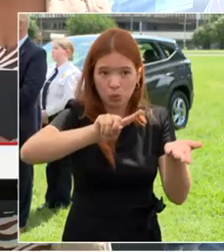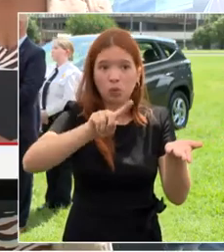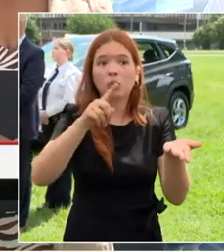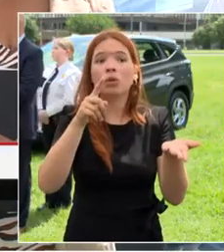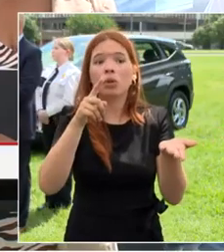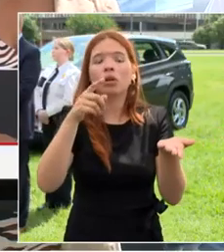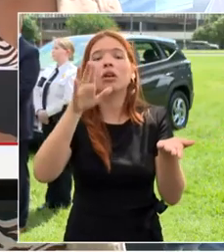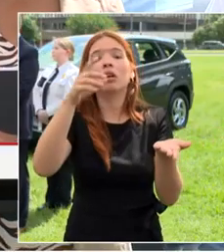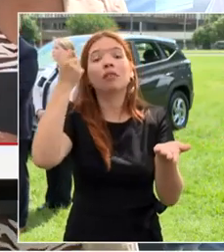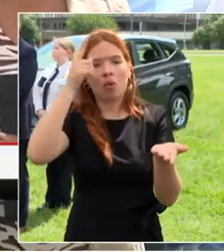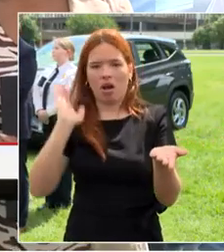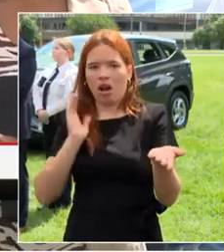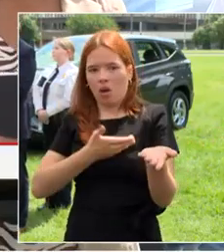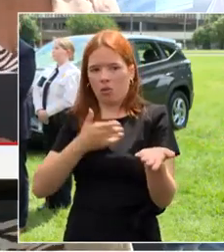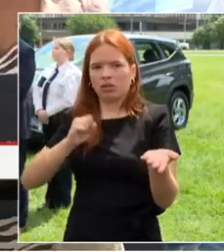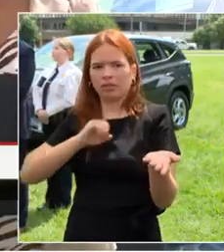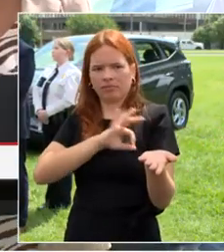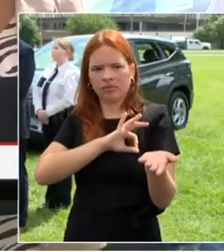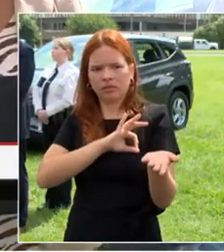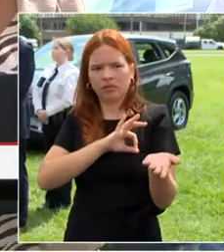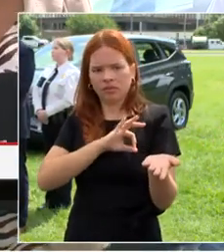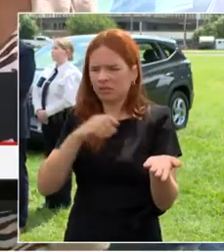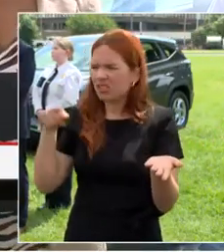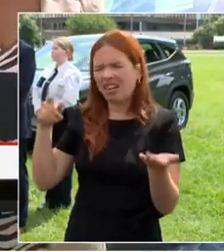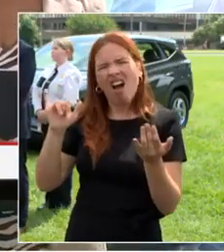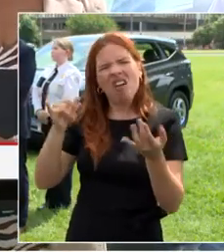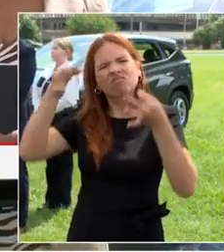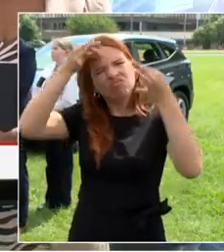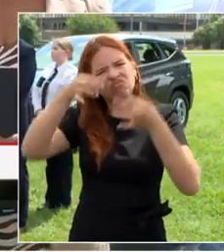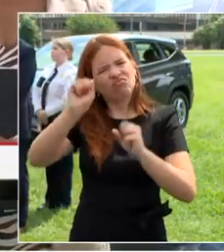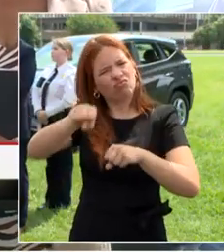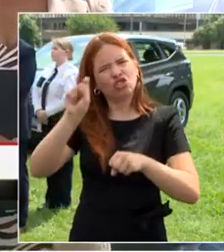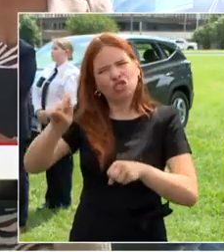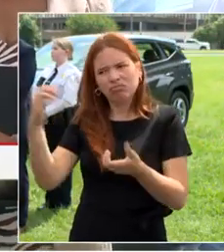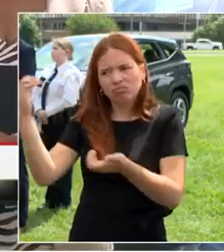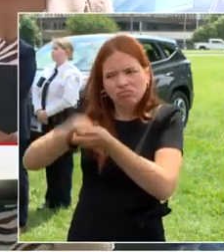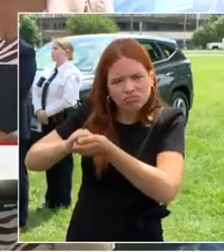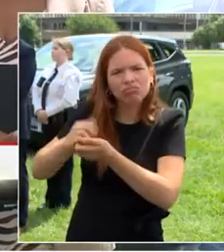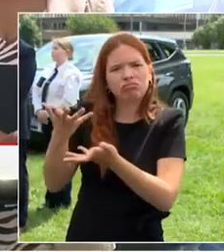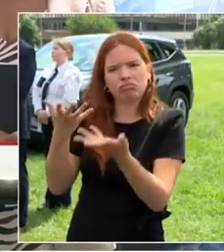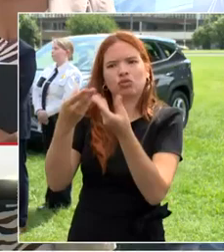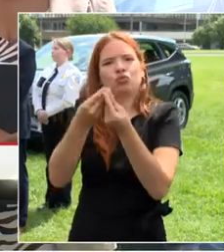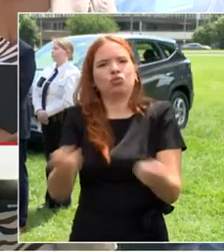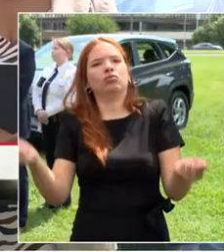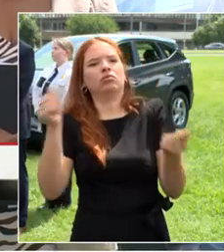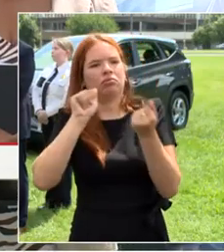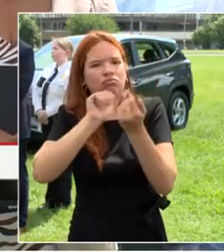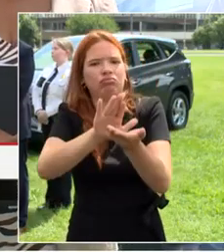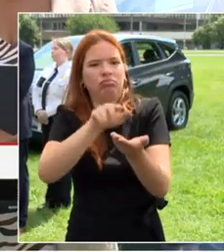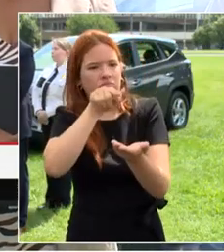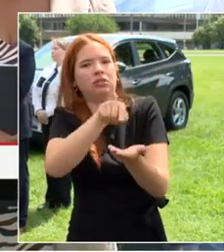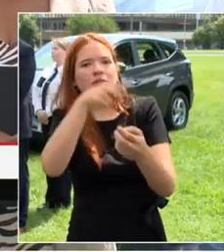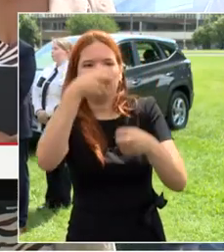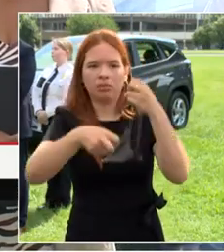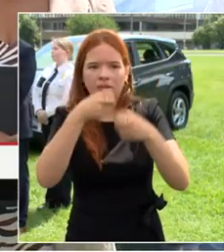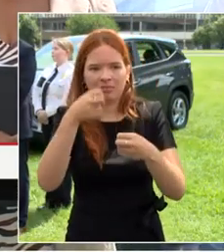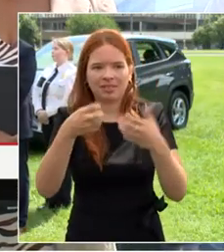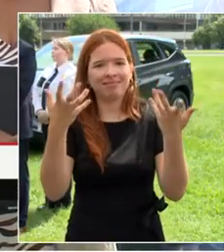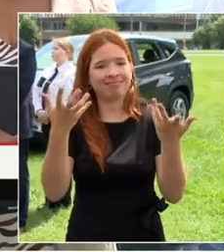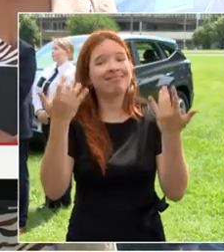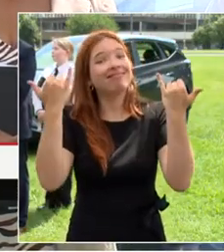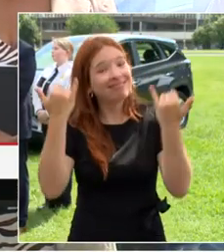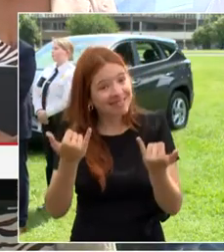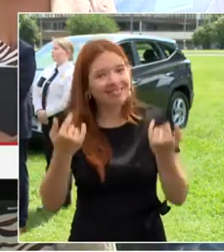software upgrade to help our residents? And we did just that. And I'm proud to be standing here today to announce this